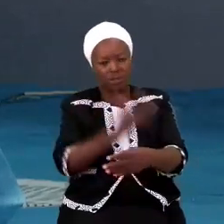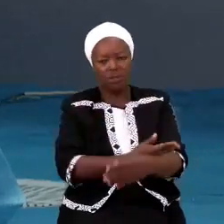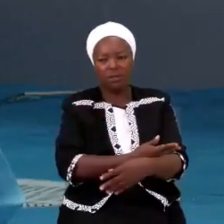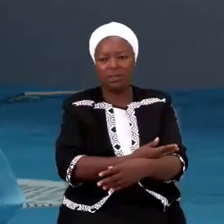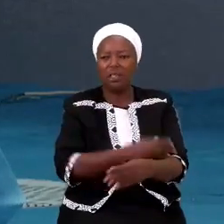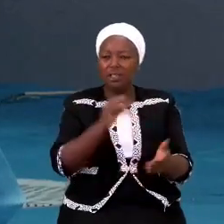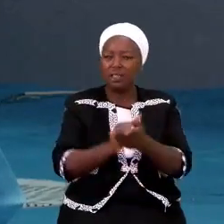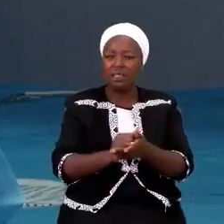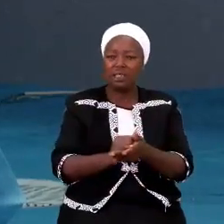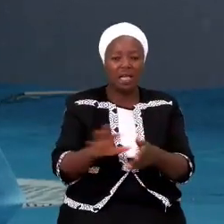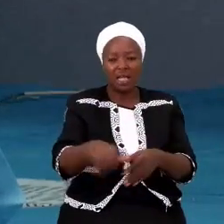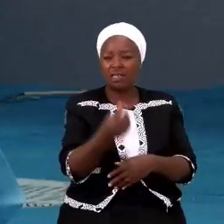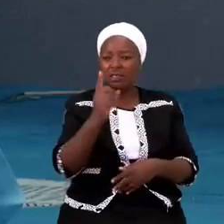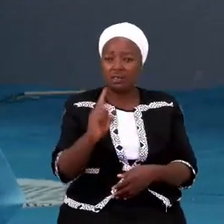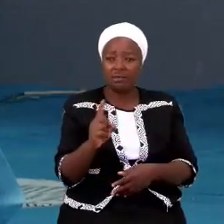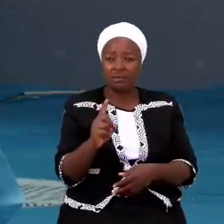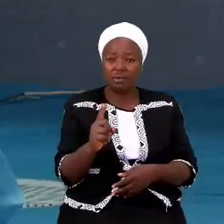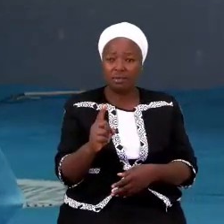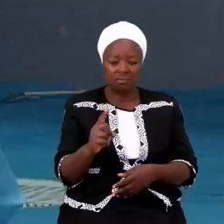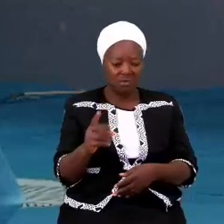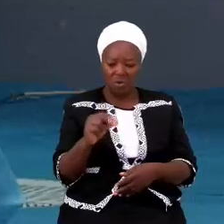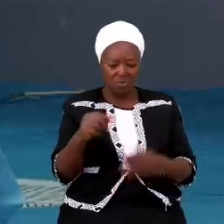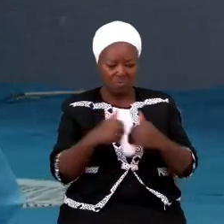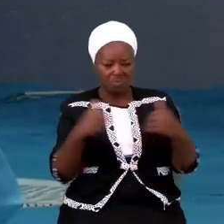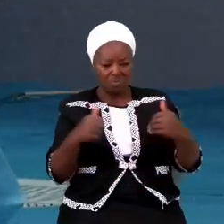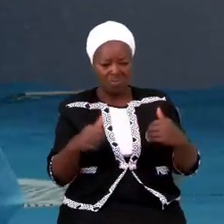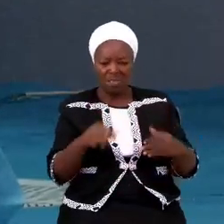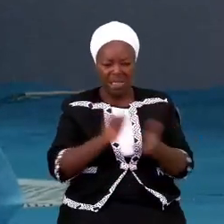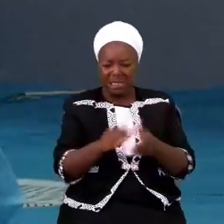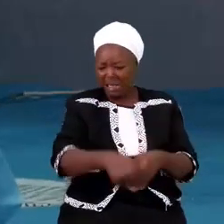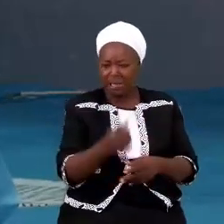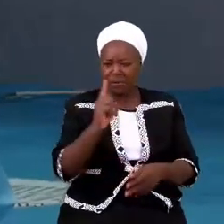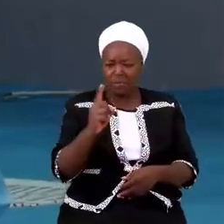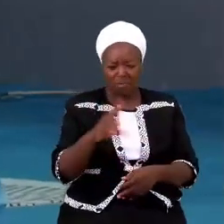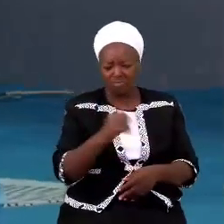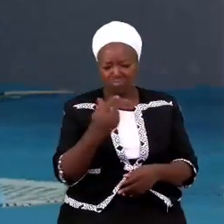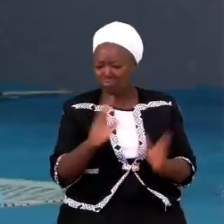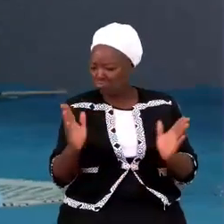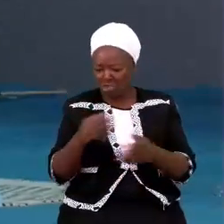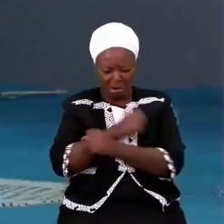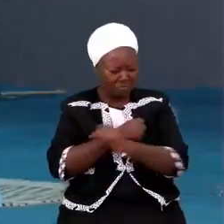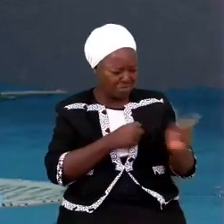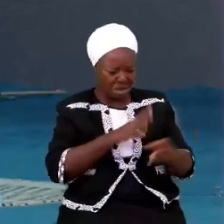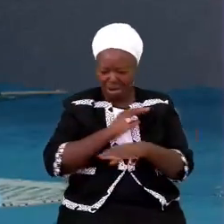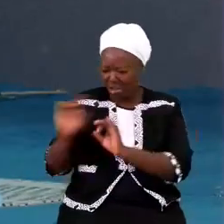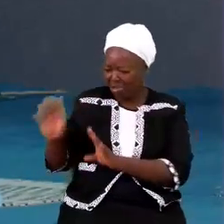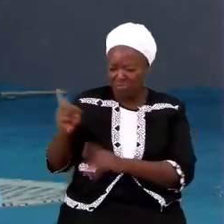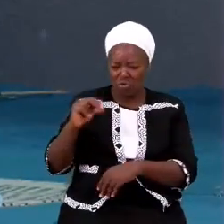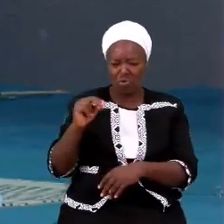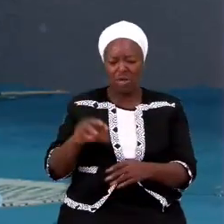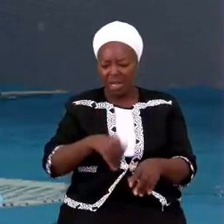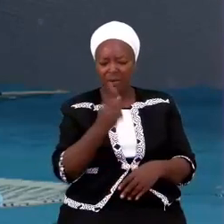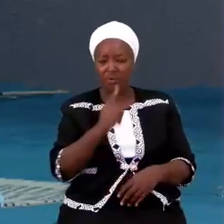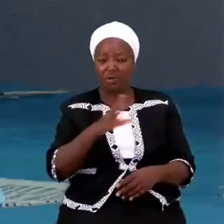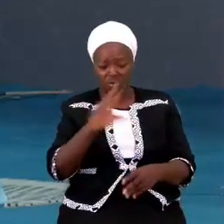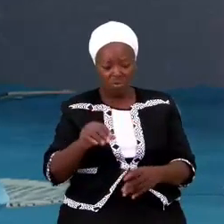partiality, whosoever, there's no selection, whosoever, anyone, everyone, that whosoever